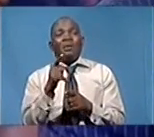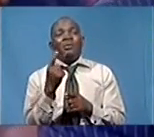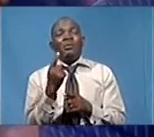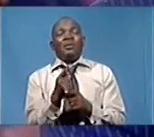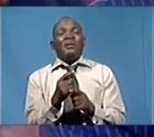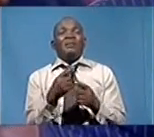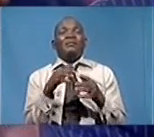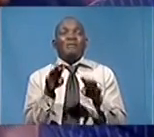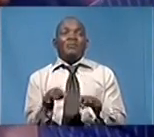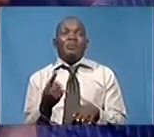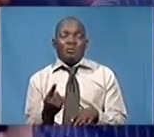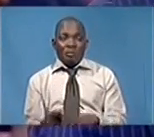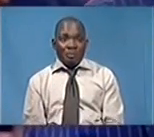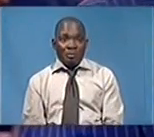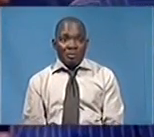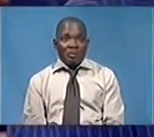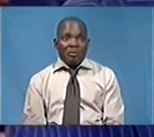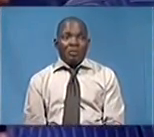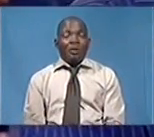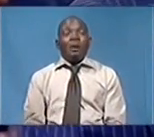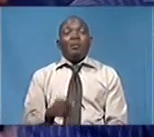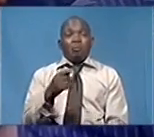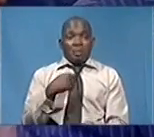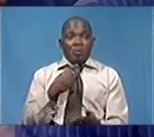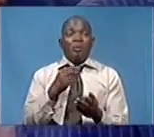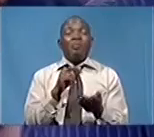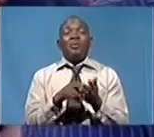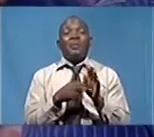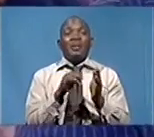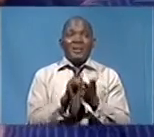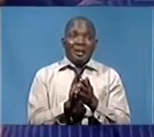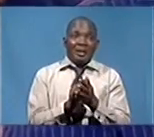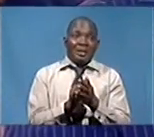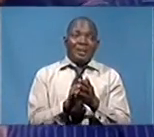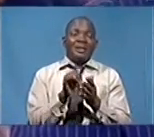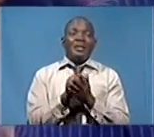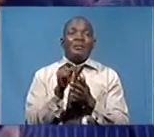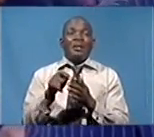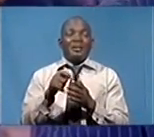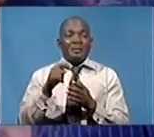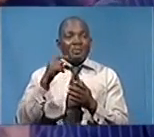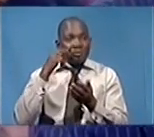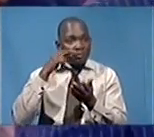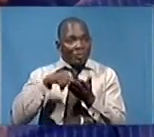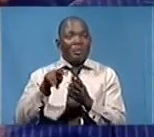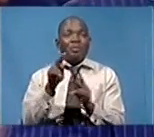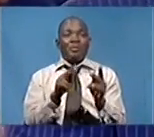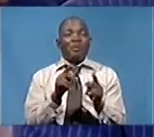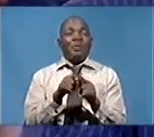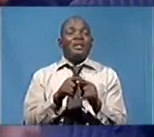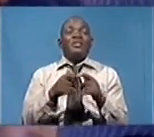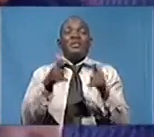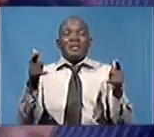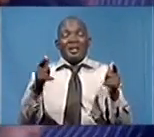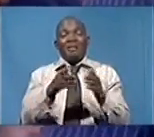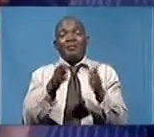machine, verification machine. And the point I was making then was that it's supposed to recognize face as well. But the broader argument, of